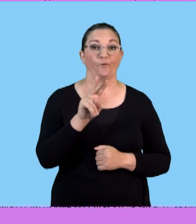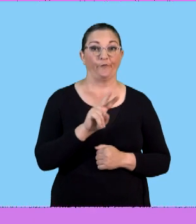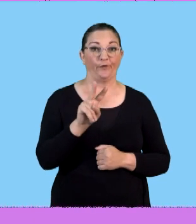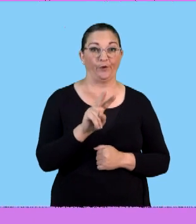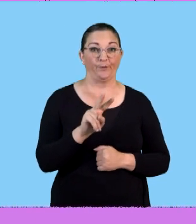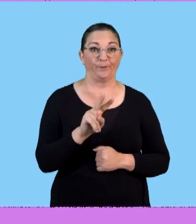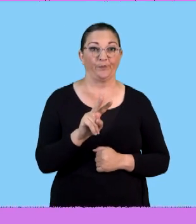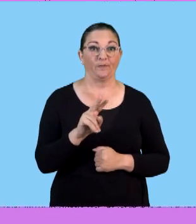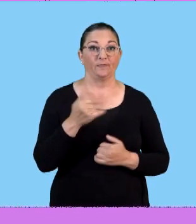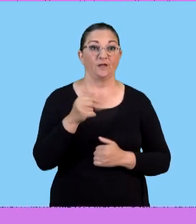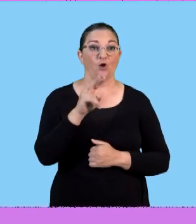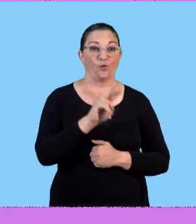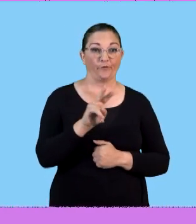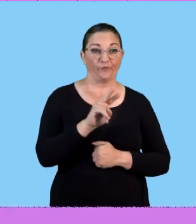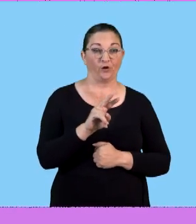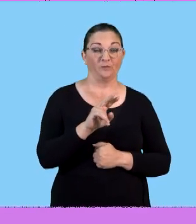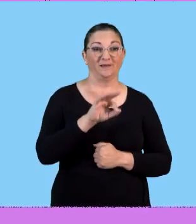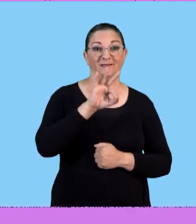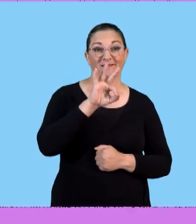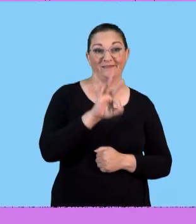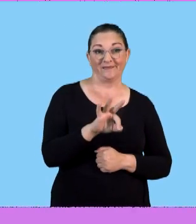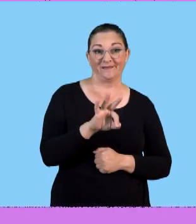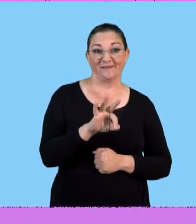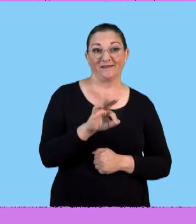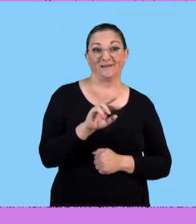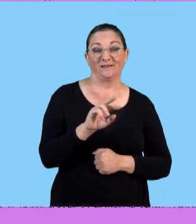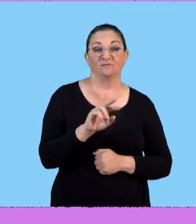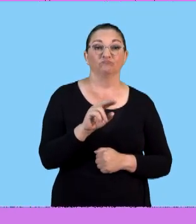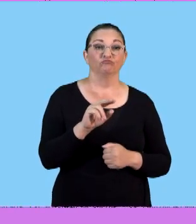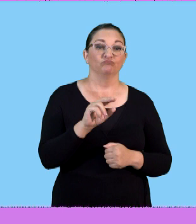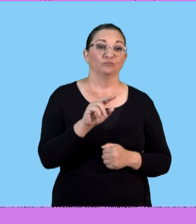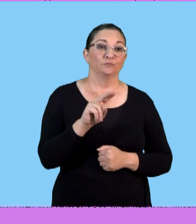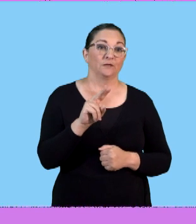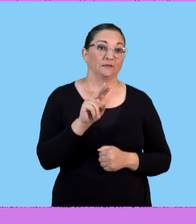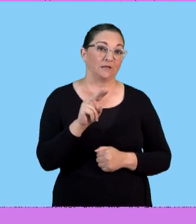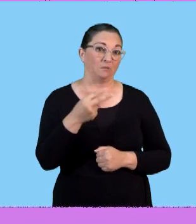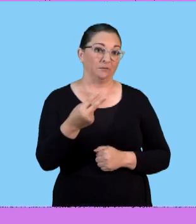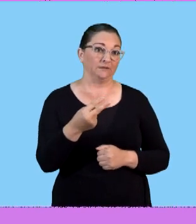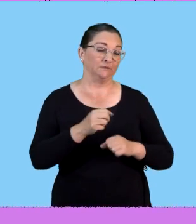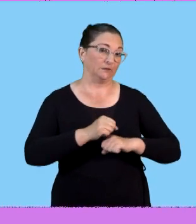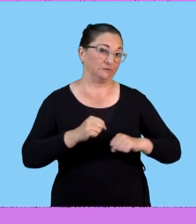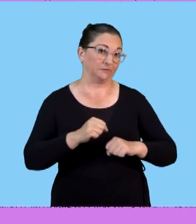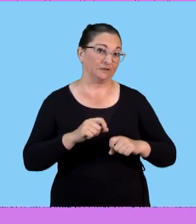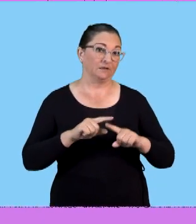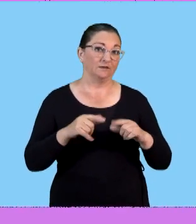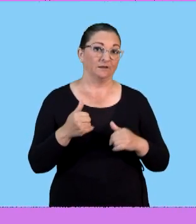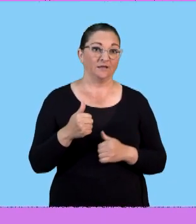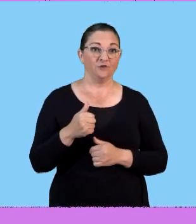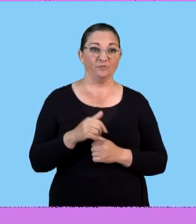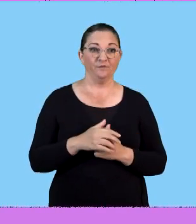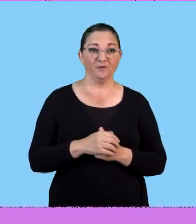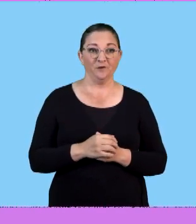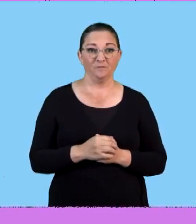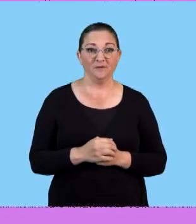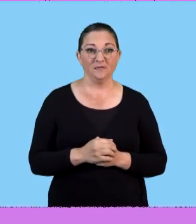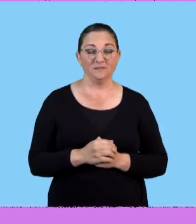volume. I've indicated that volume is the 3-dimensional space occupied by either a gas, a